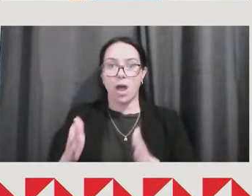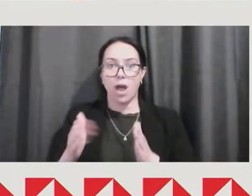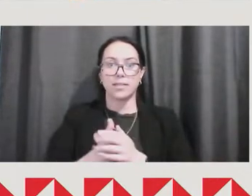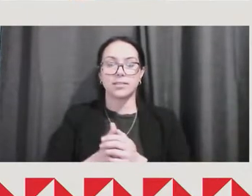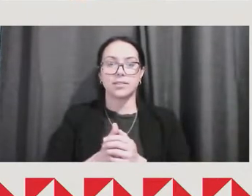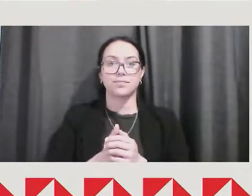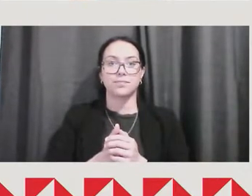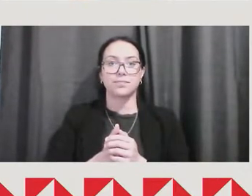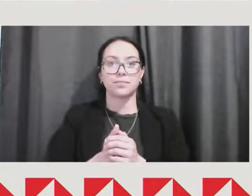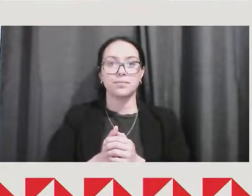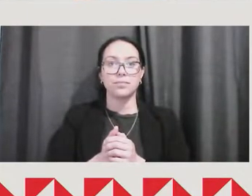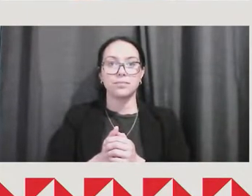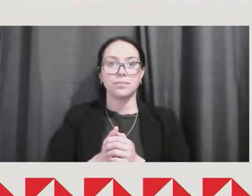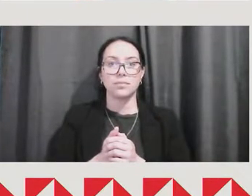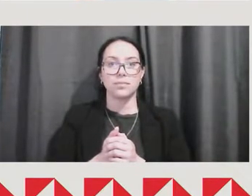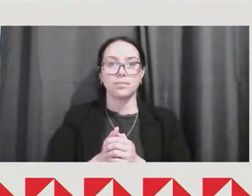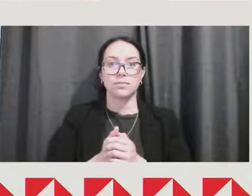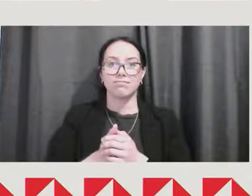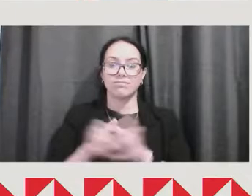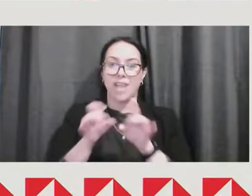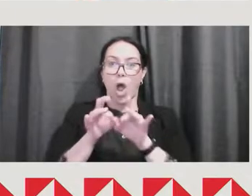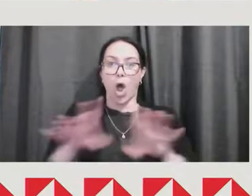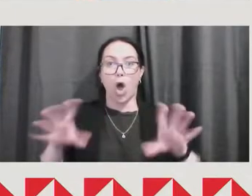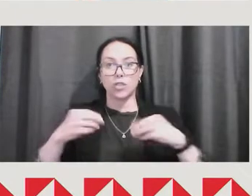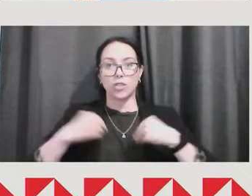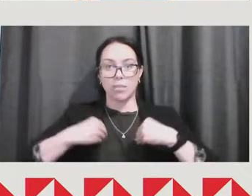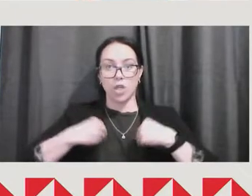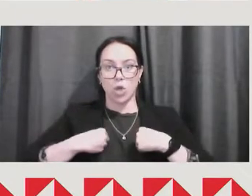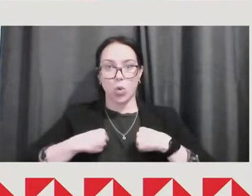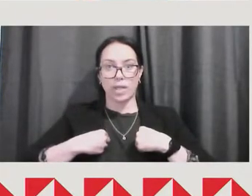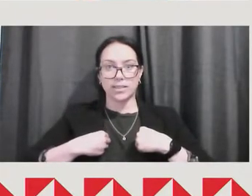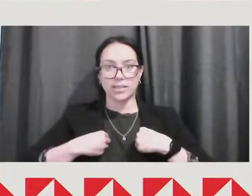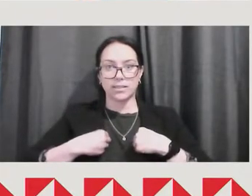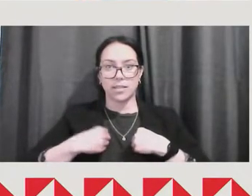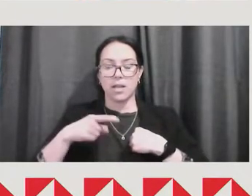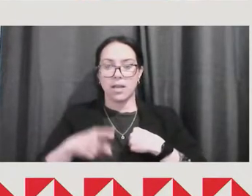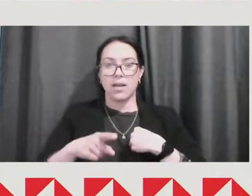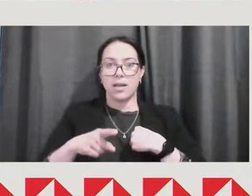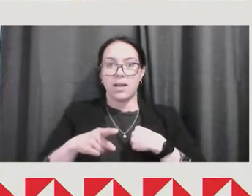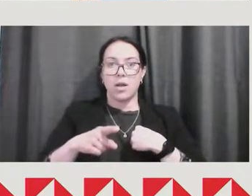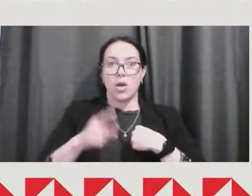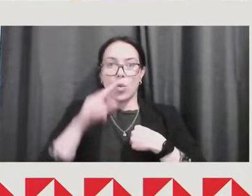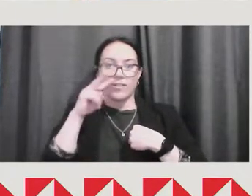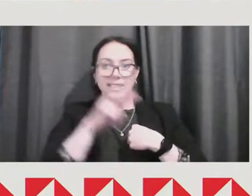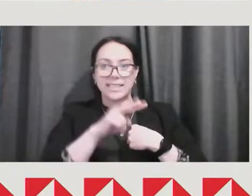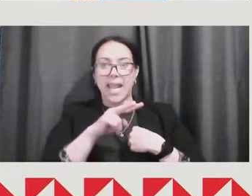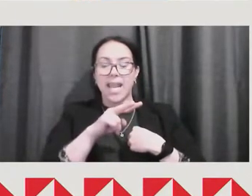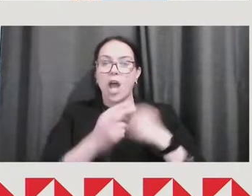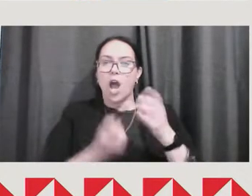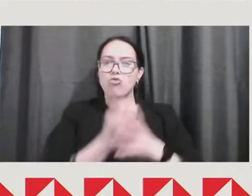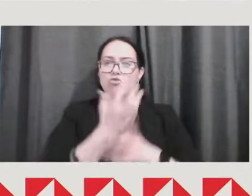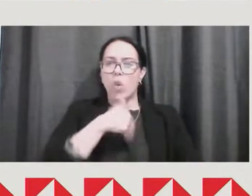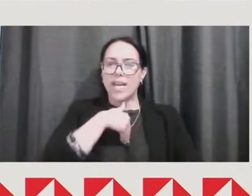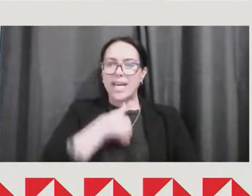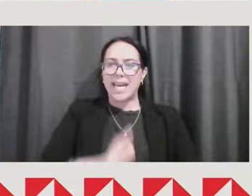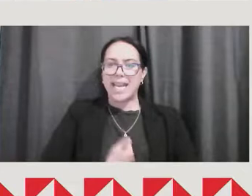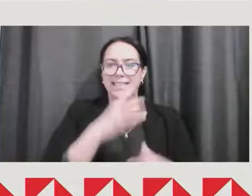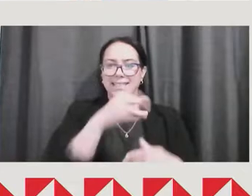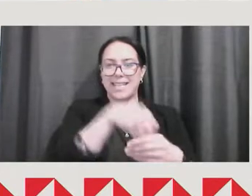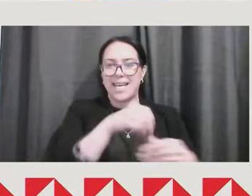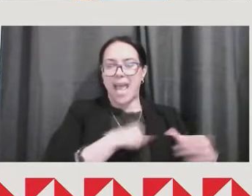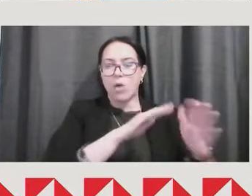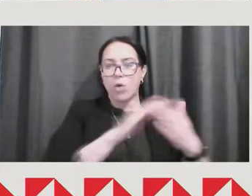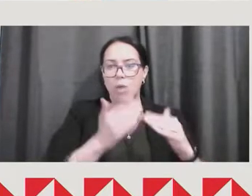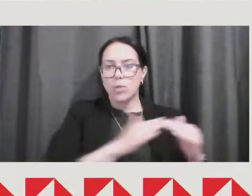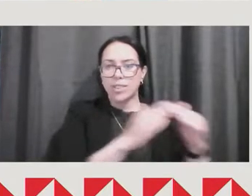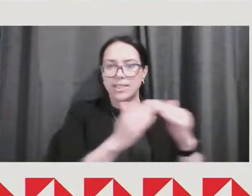strategy saw a growing need within our leadership with growing it growing need within our community to say hey we need better funding